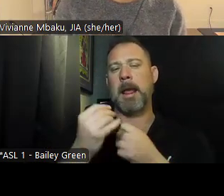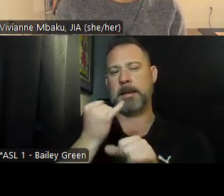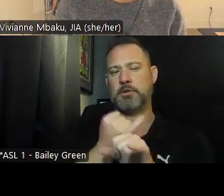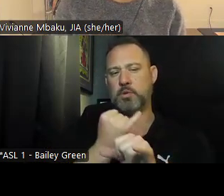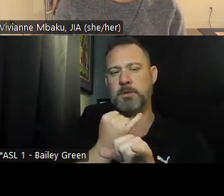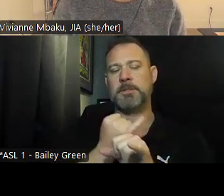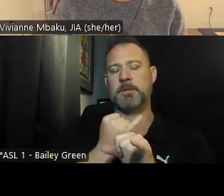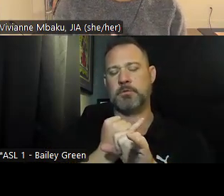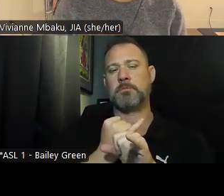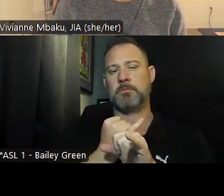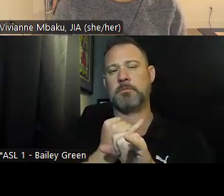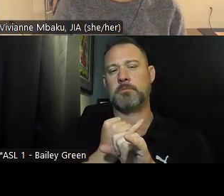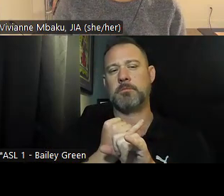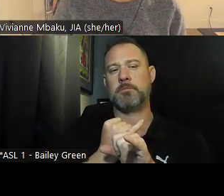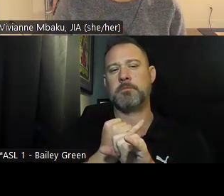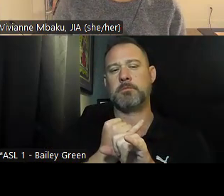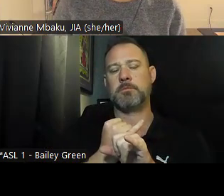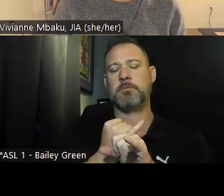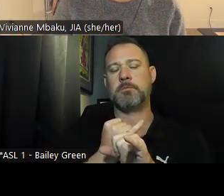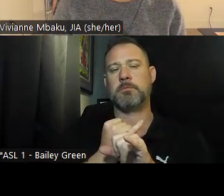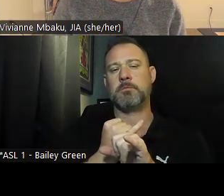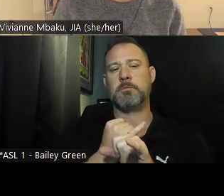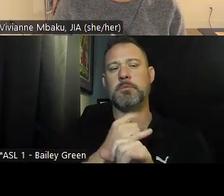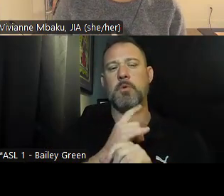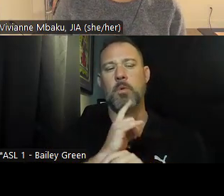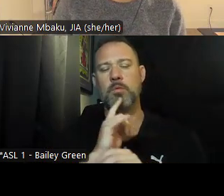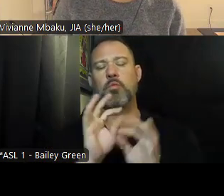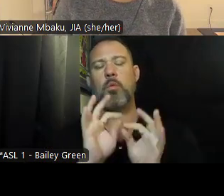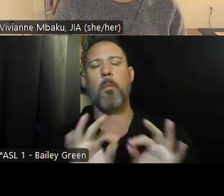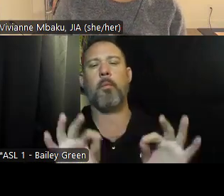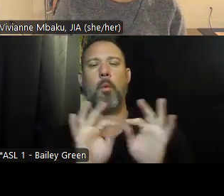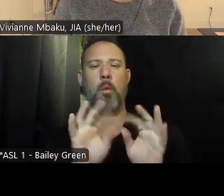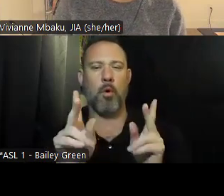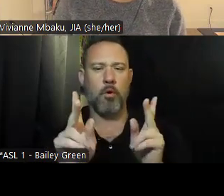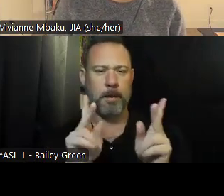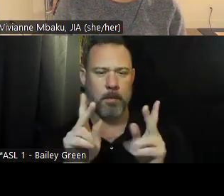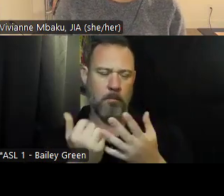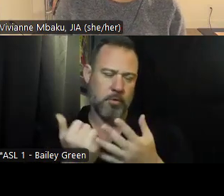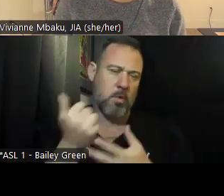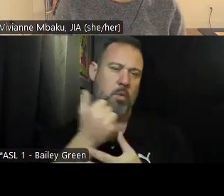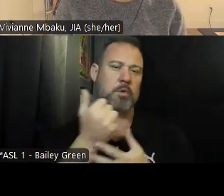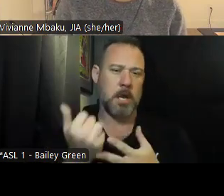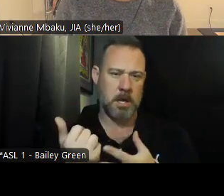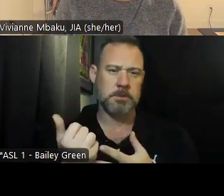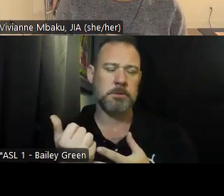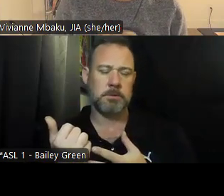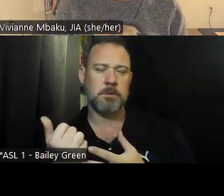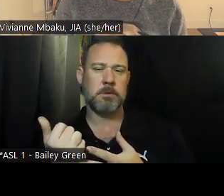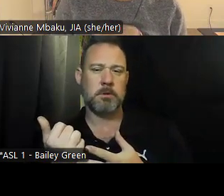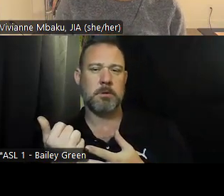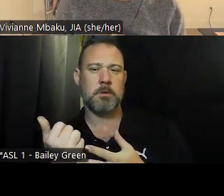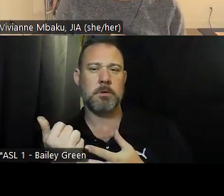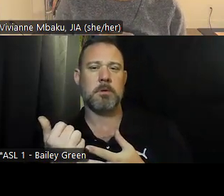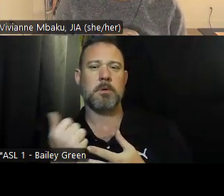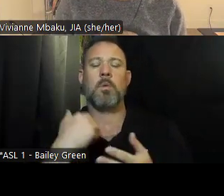institutionalization. So it's really important that these people are prioritized at the county level.